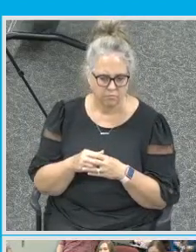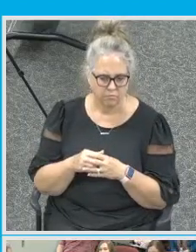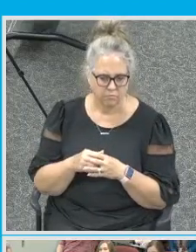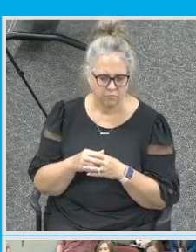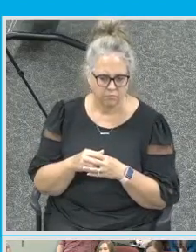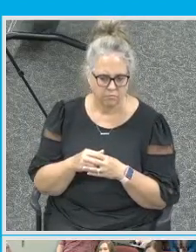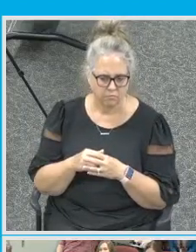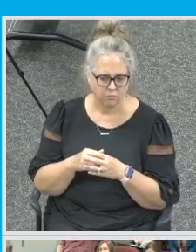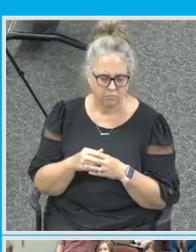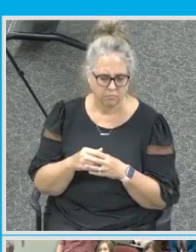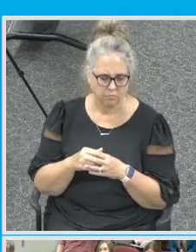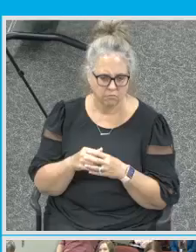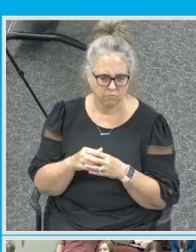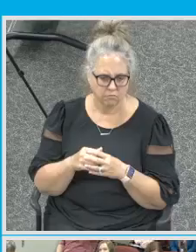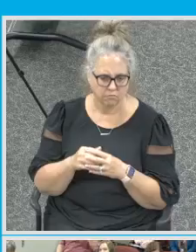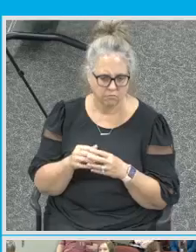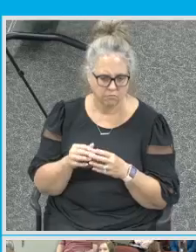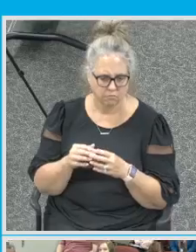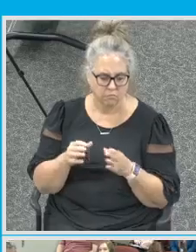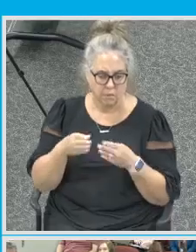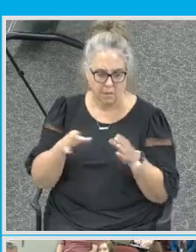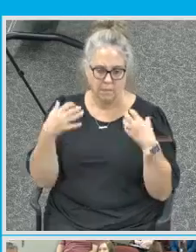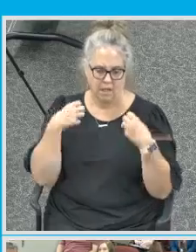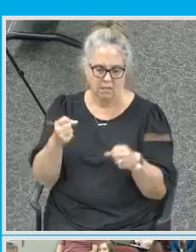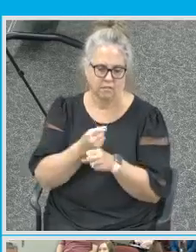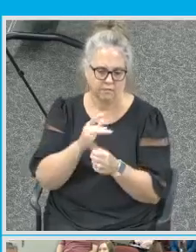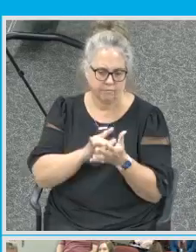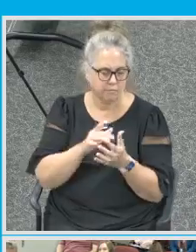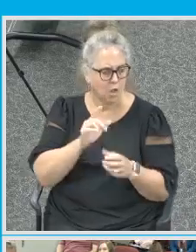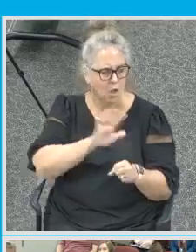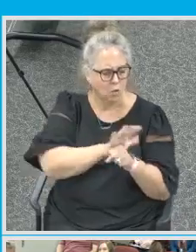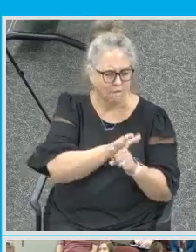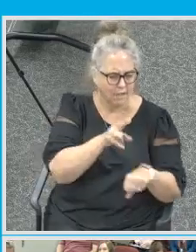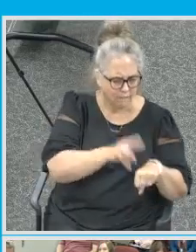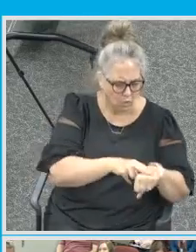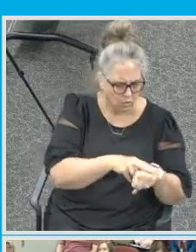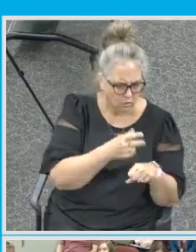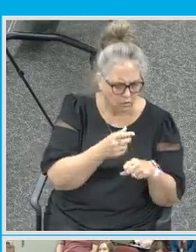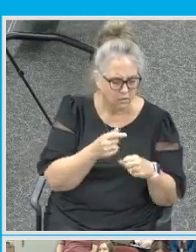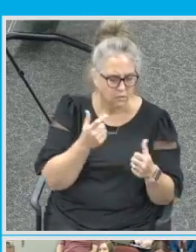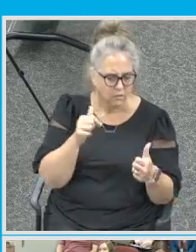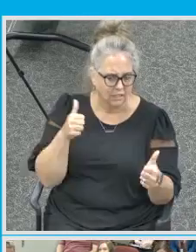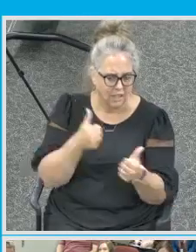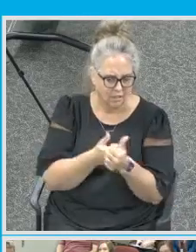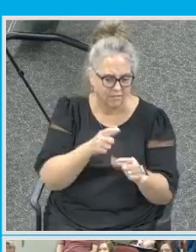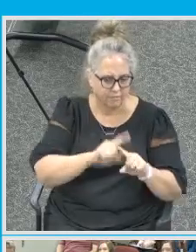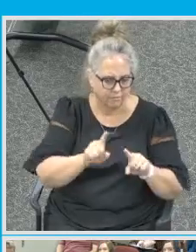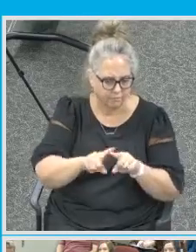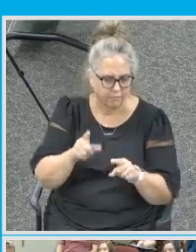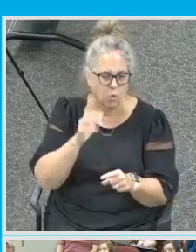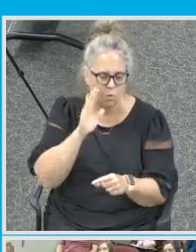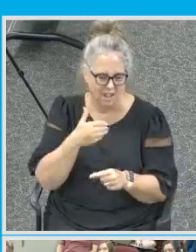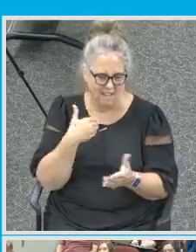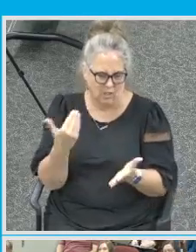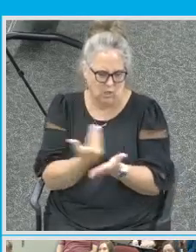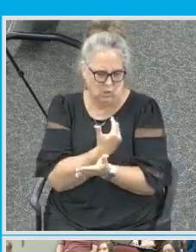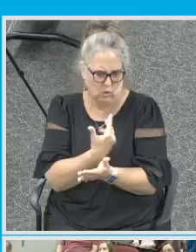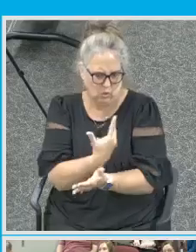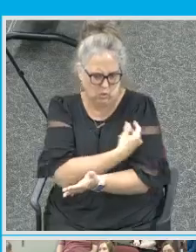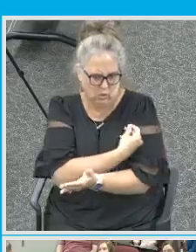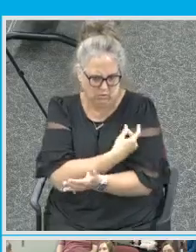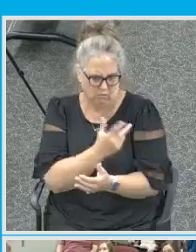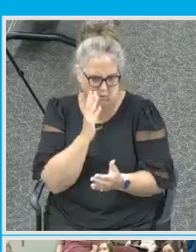And then, of course, the updated COVID vaccine will be available probably sometime in September as well.